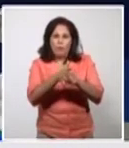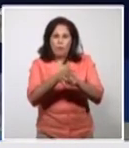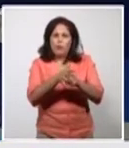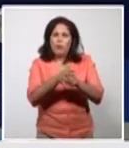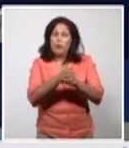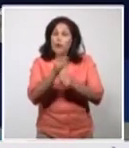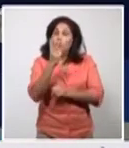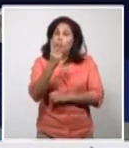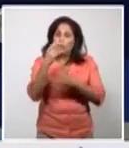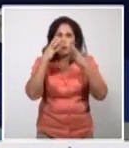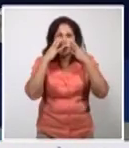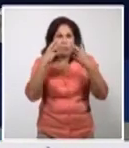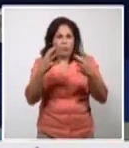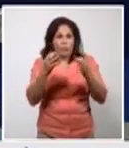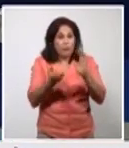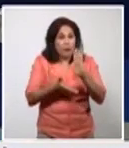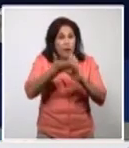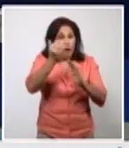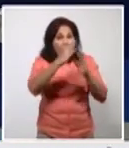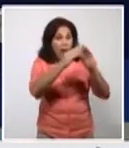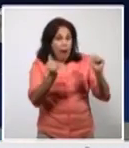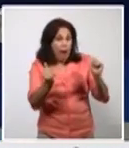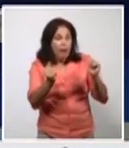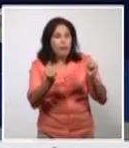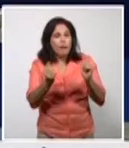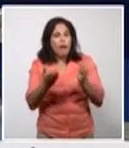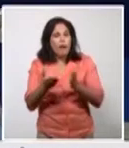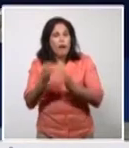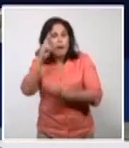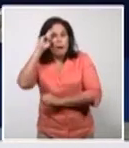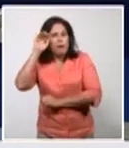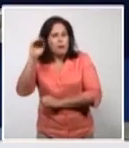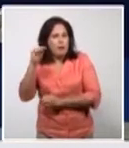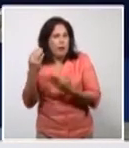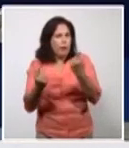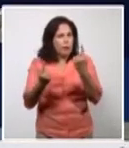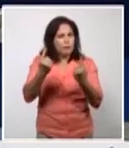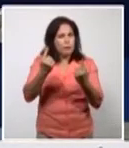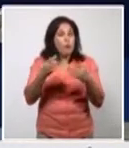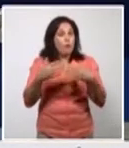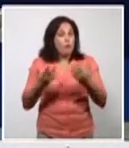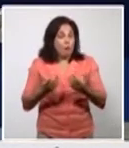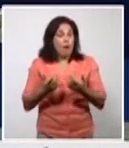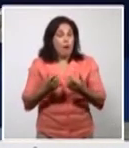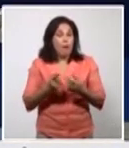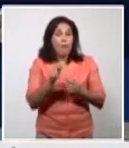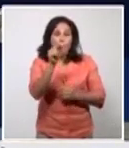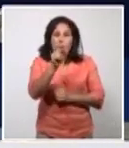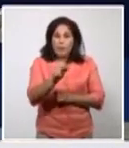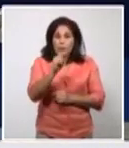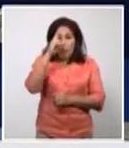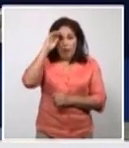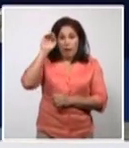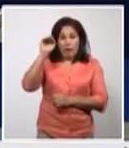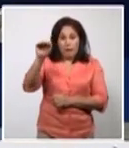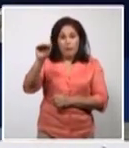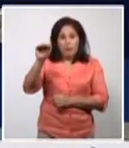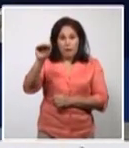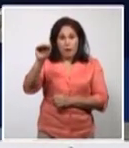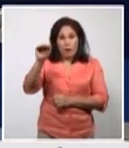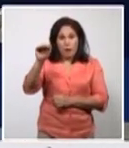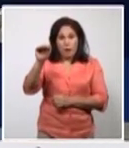And there are 2 favorable indicators: that those who are still admitted,